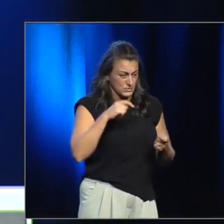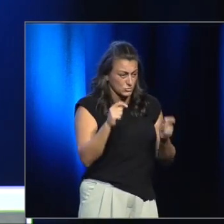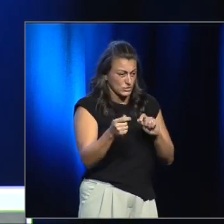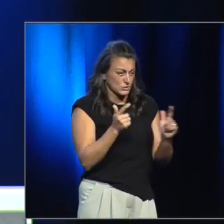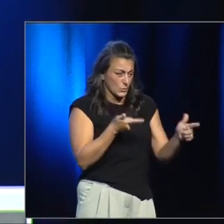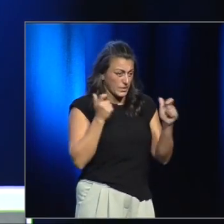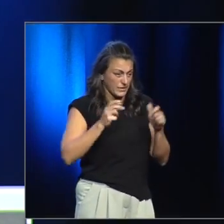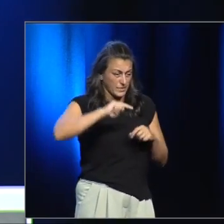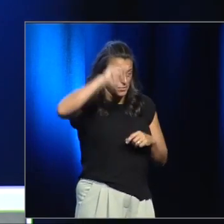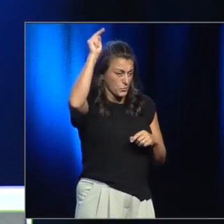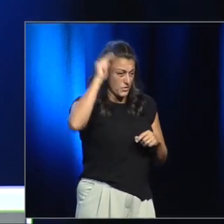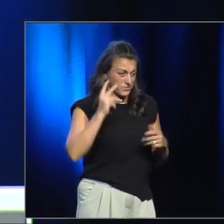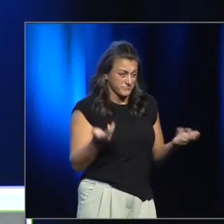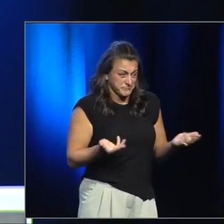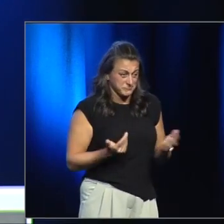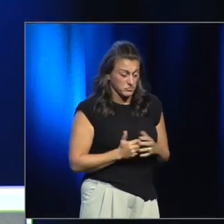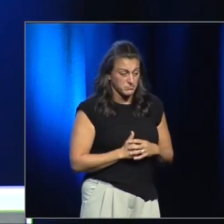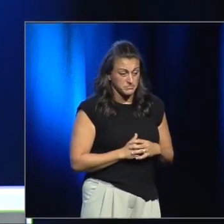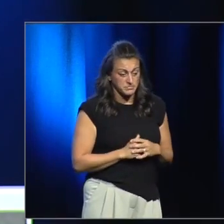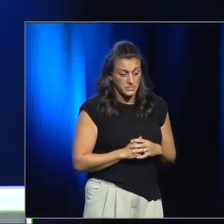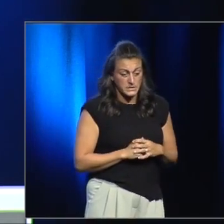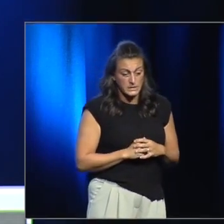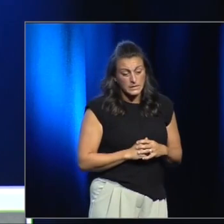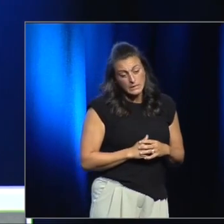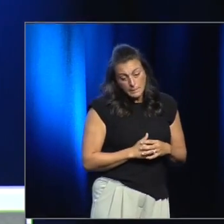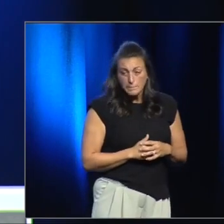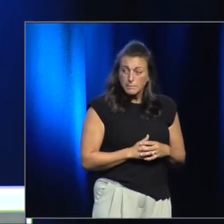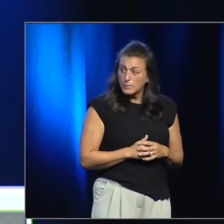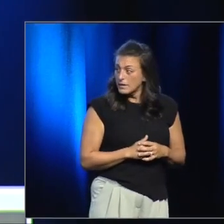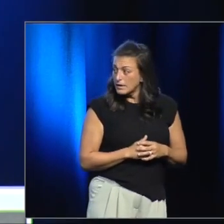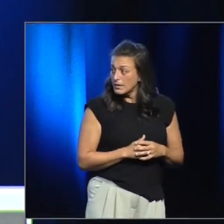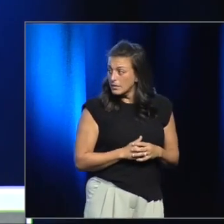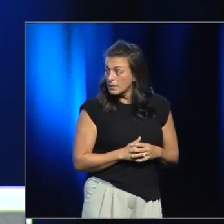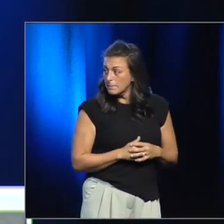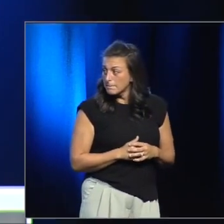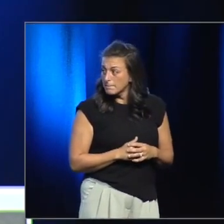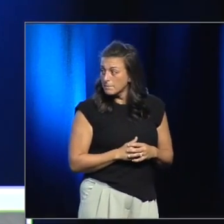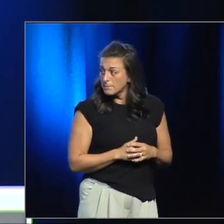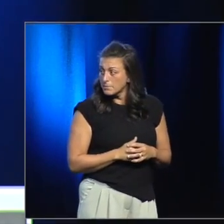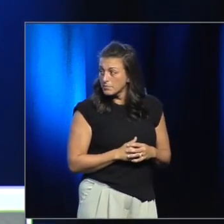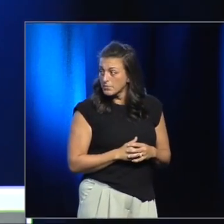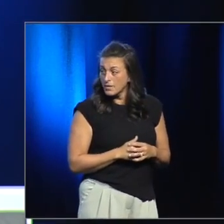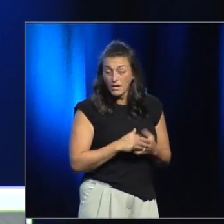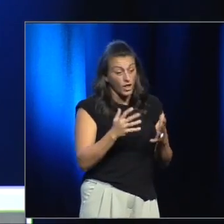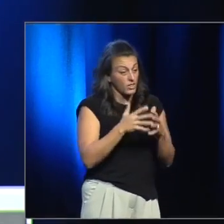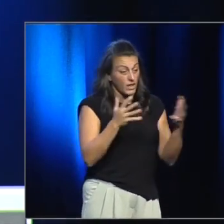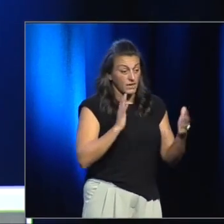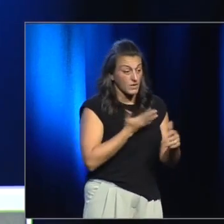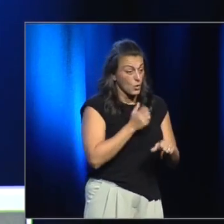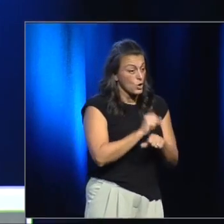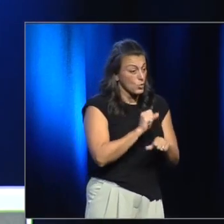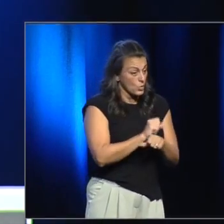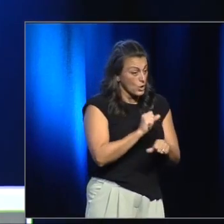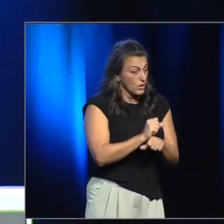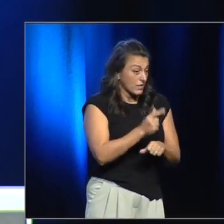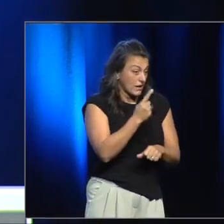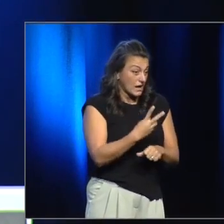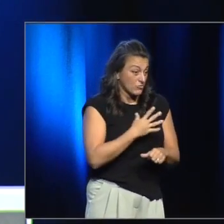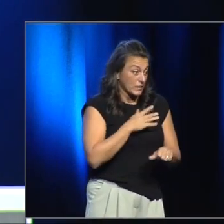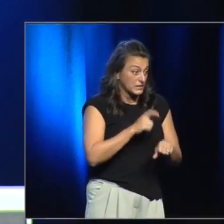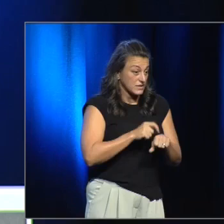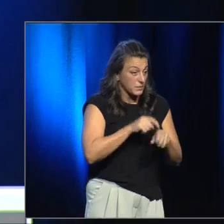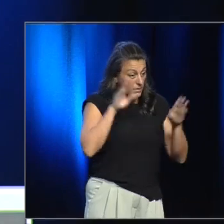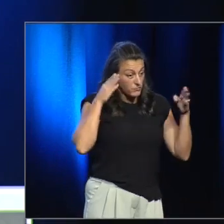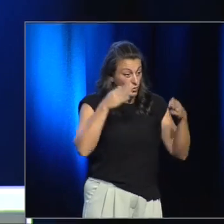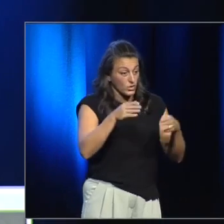north. But some of my happiest times have been working up at Svalbard on Arctic seals. It's a